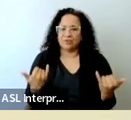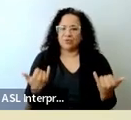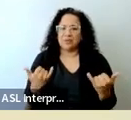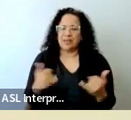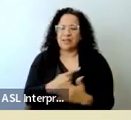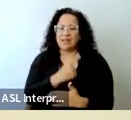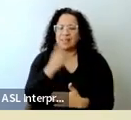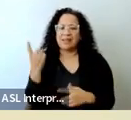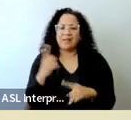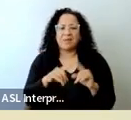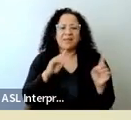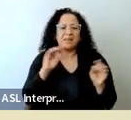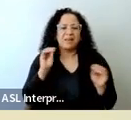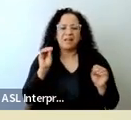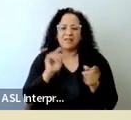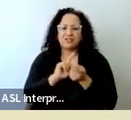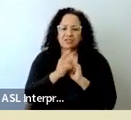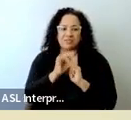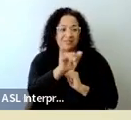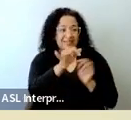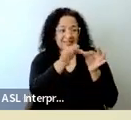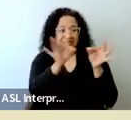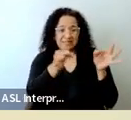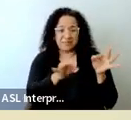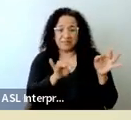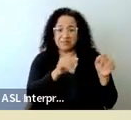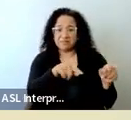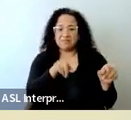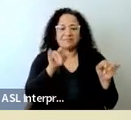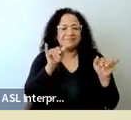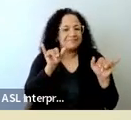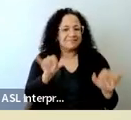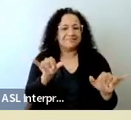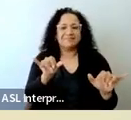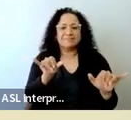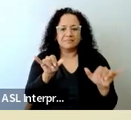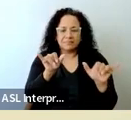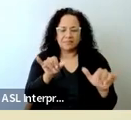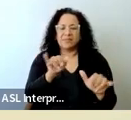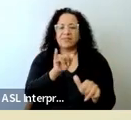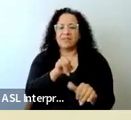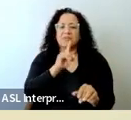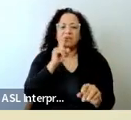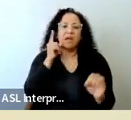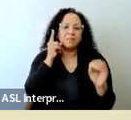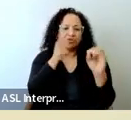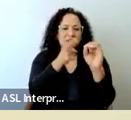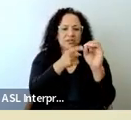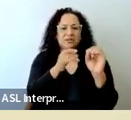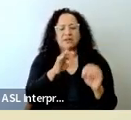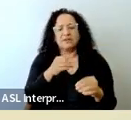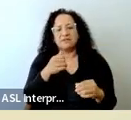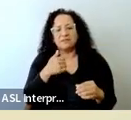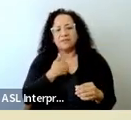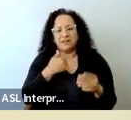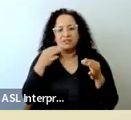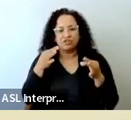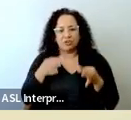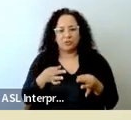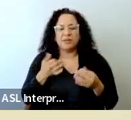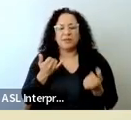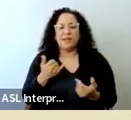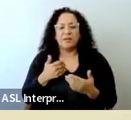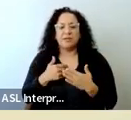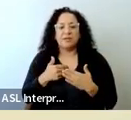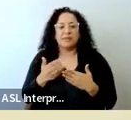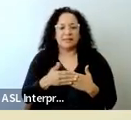But nothing's changed about this statement. That continues to be this is really the objective of self-determination. We can go to the